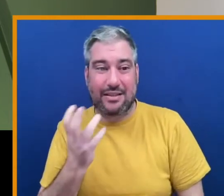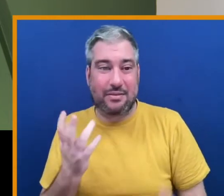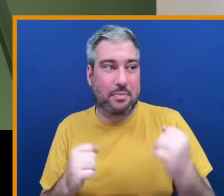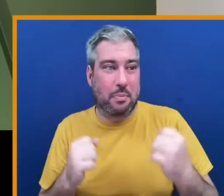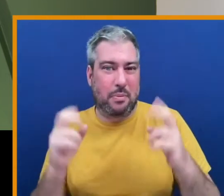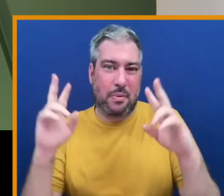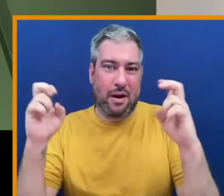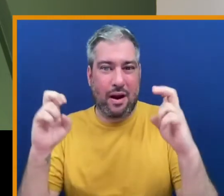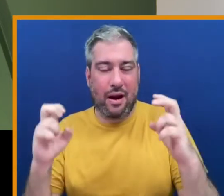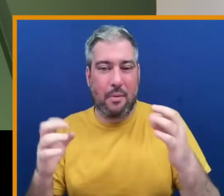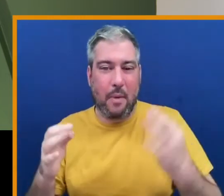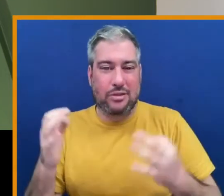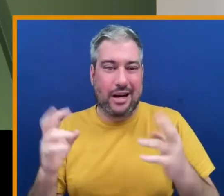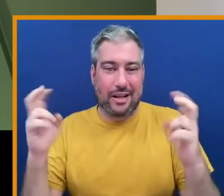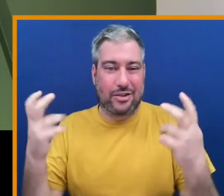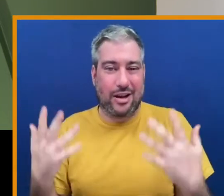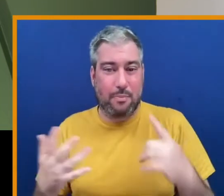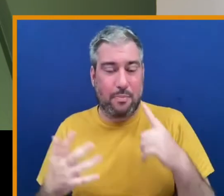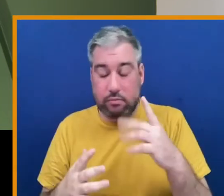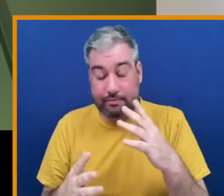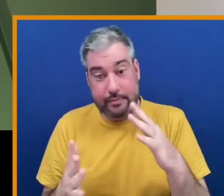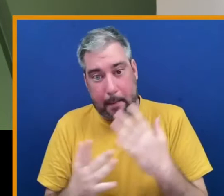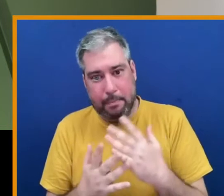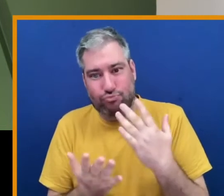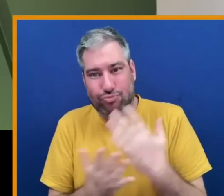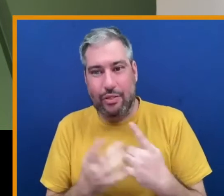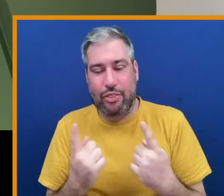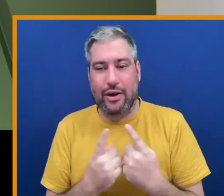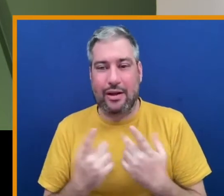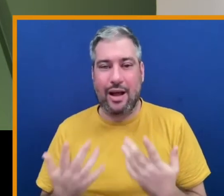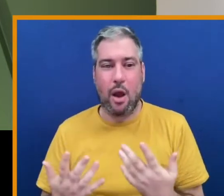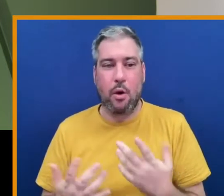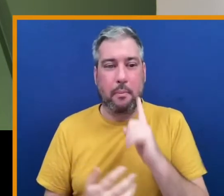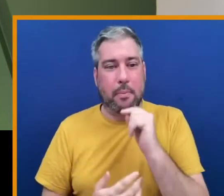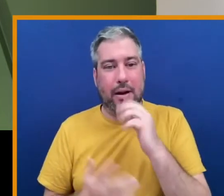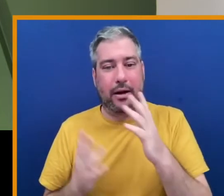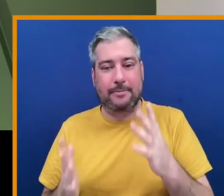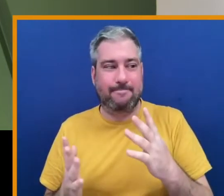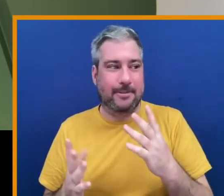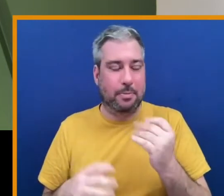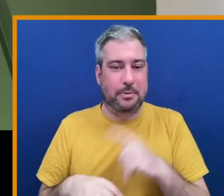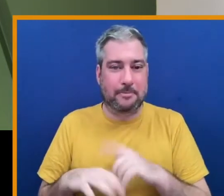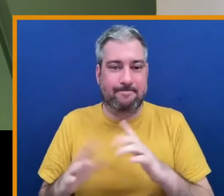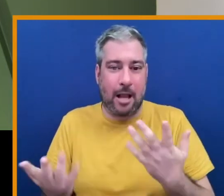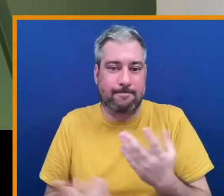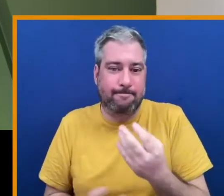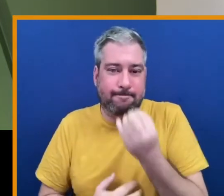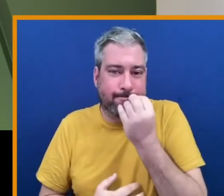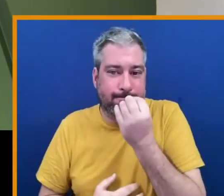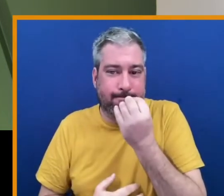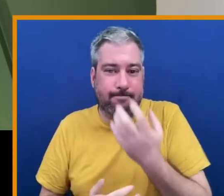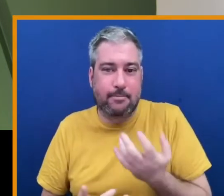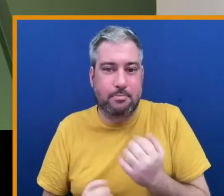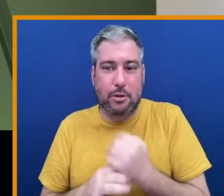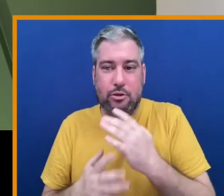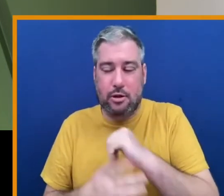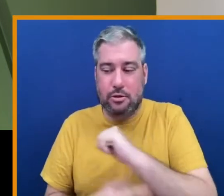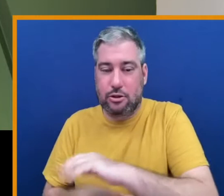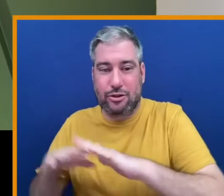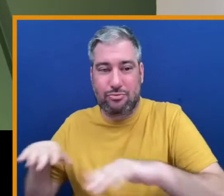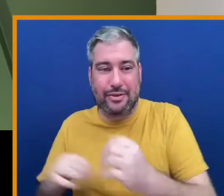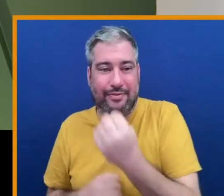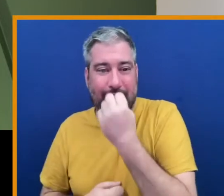choose not to feed themselves to make sure that their children get fed. It's just a horrific situation. And as ever, the hardest